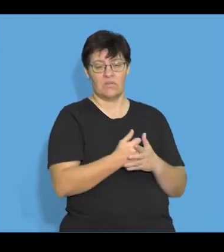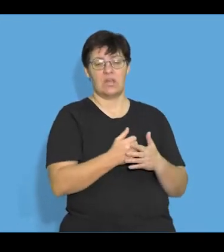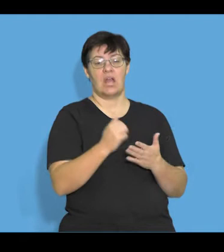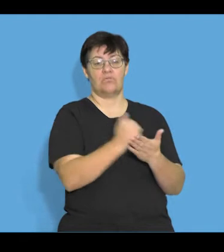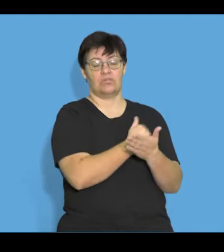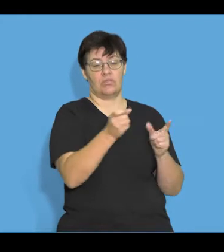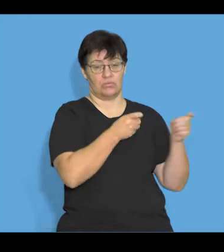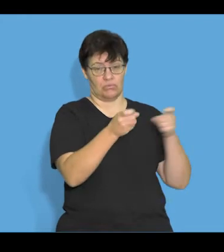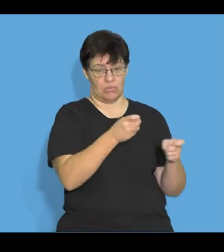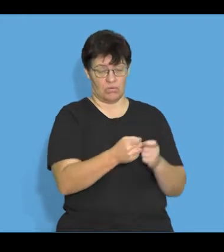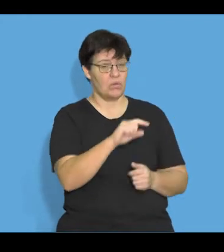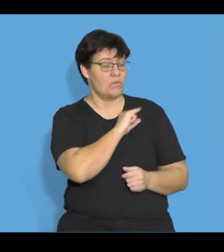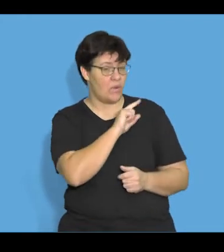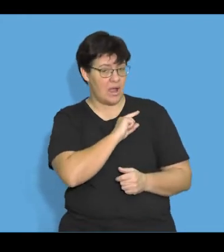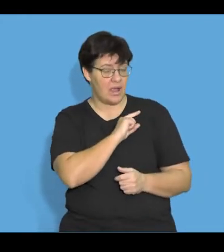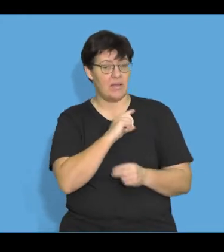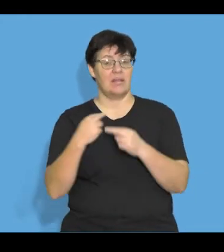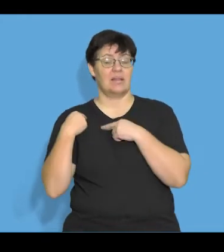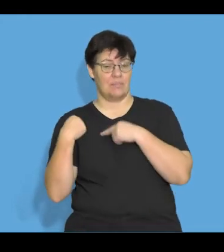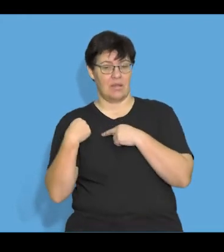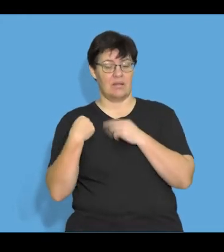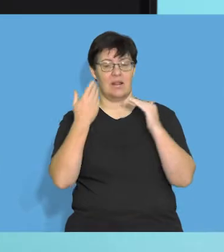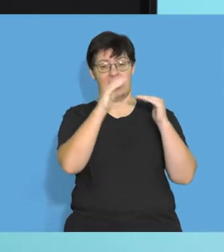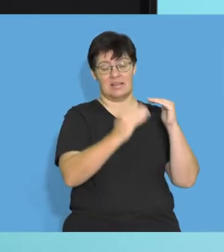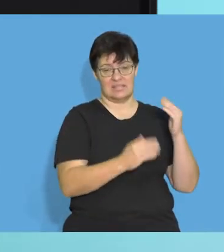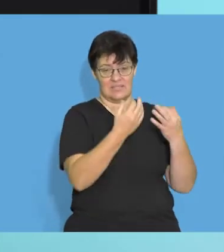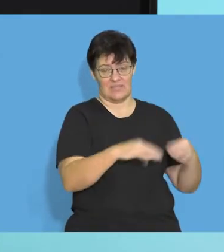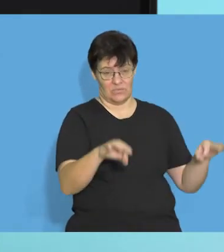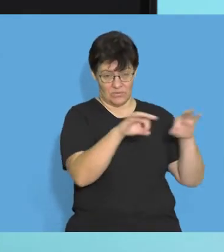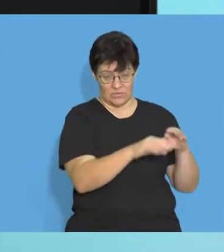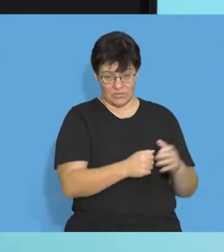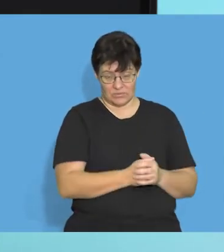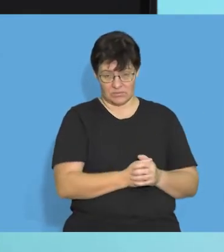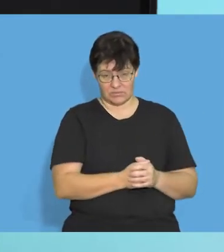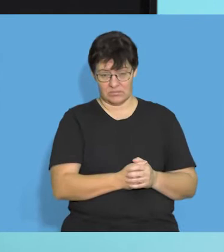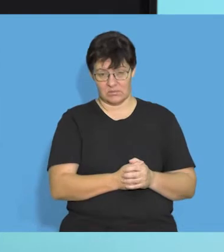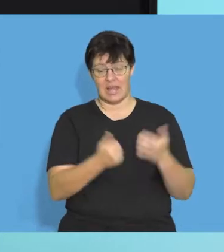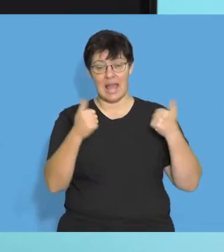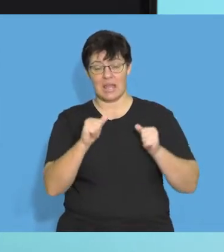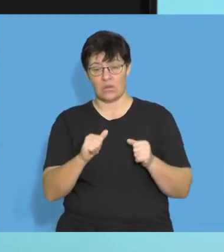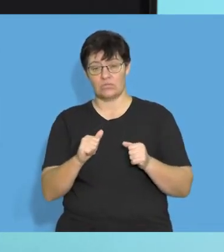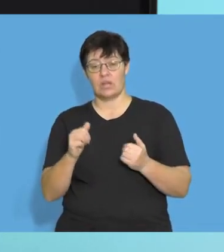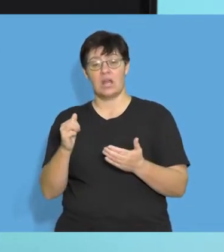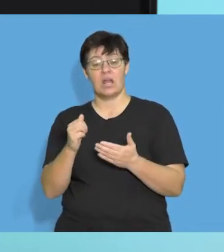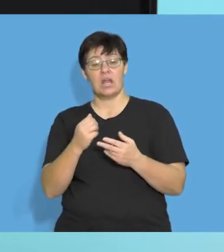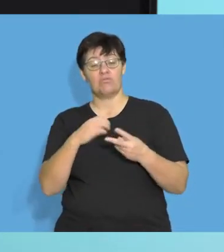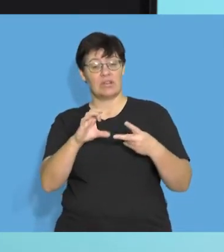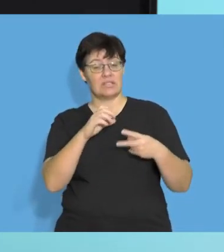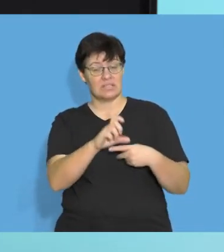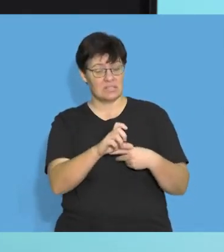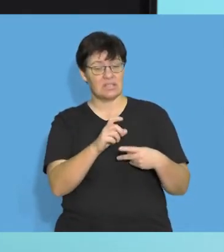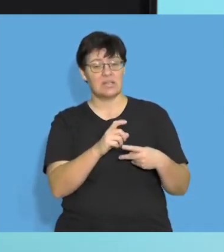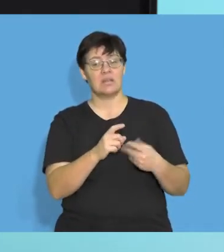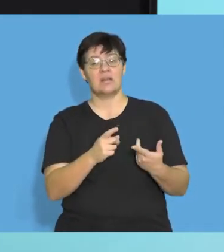Why? Because your liability is decreasing in value. Your account credited will be trading stock. Why? Your asset